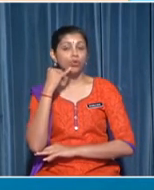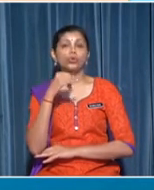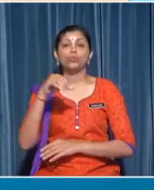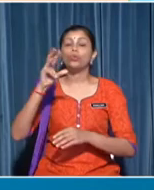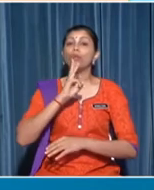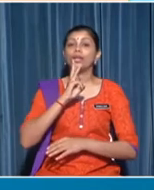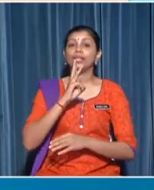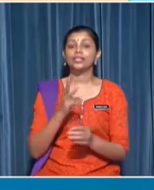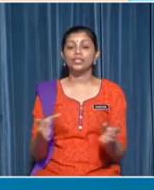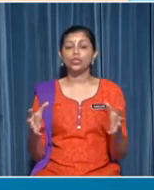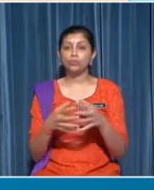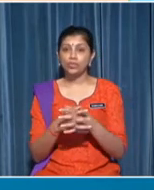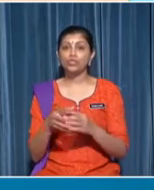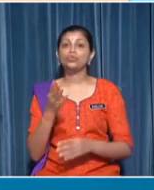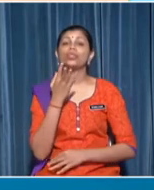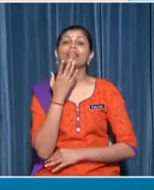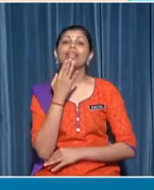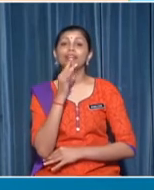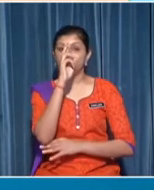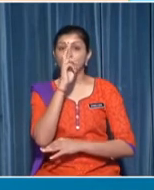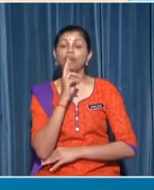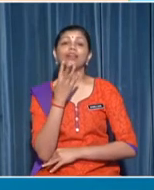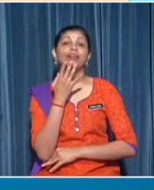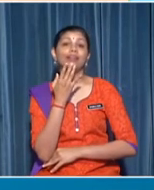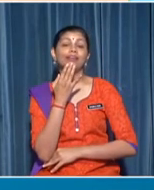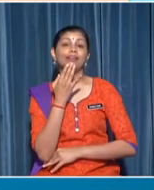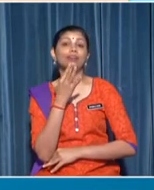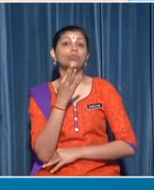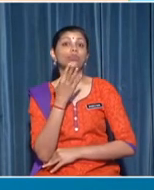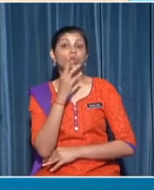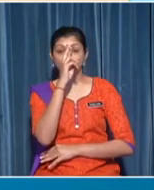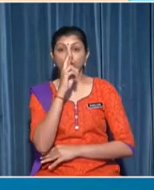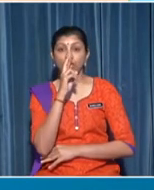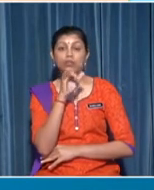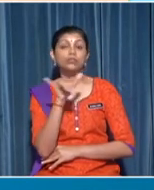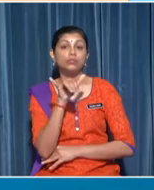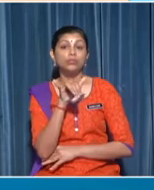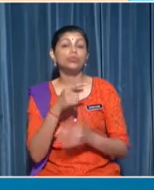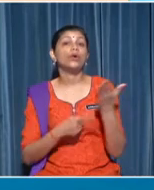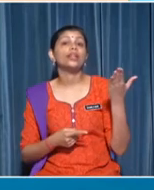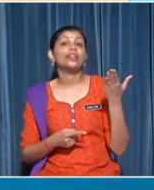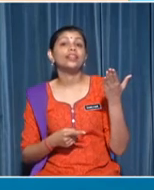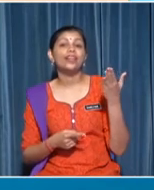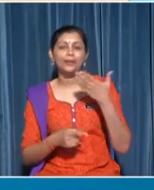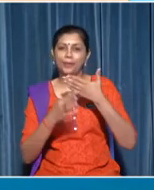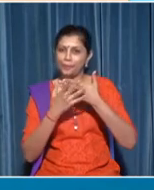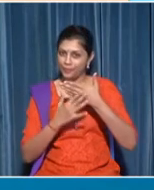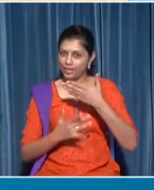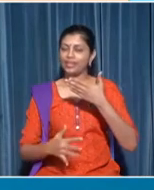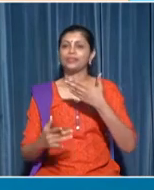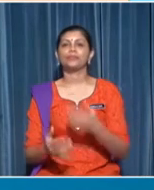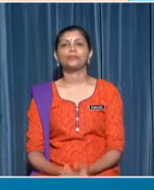colorant. This will represent our bloodstream. And last but not